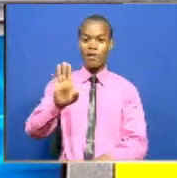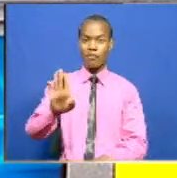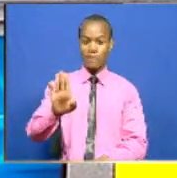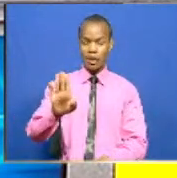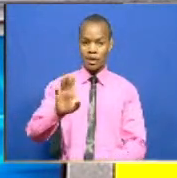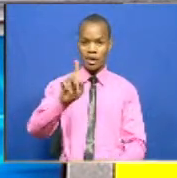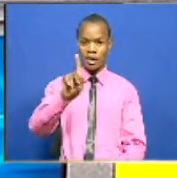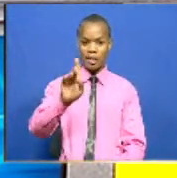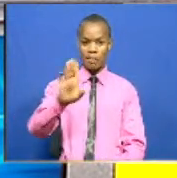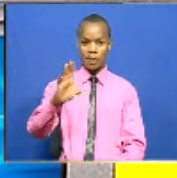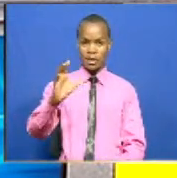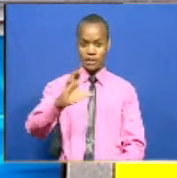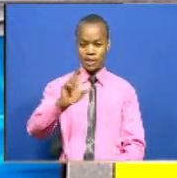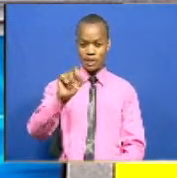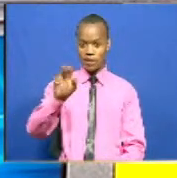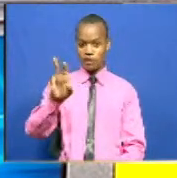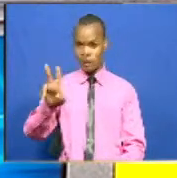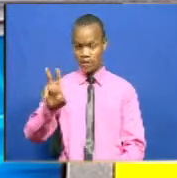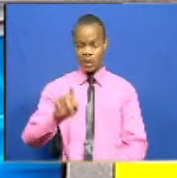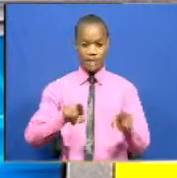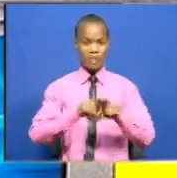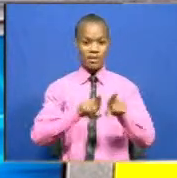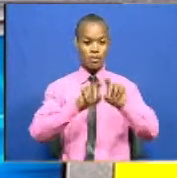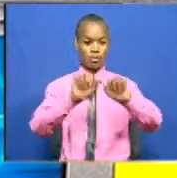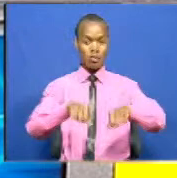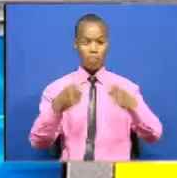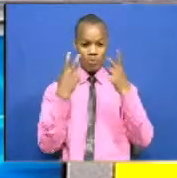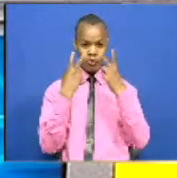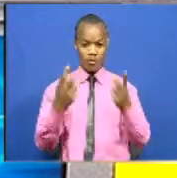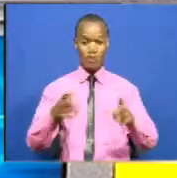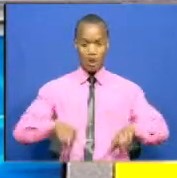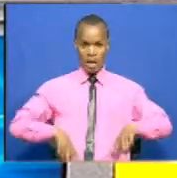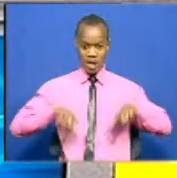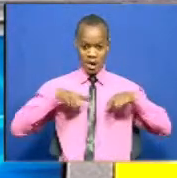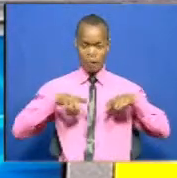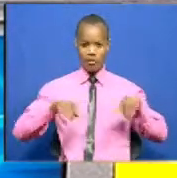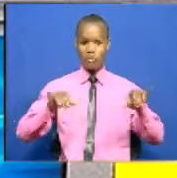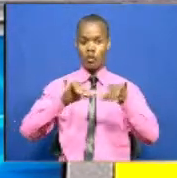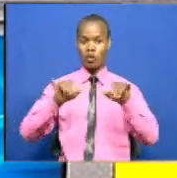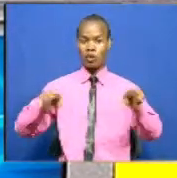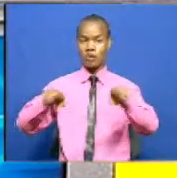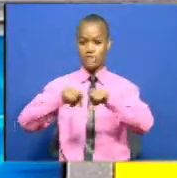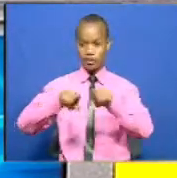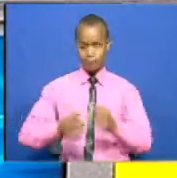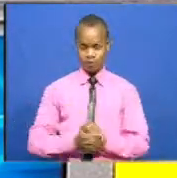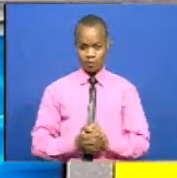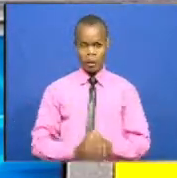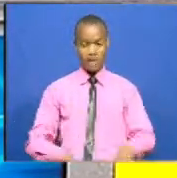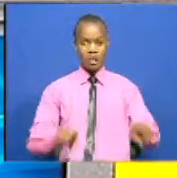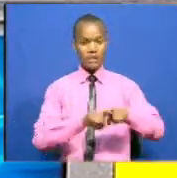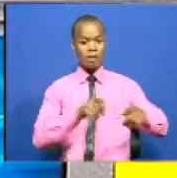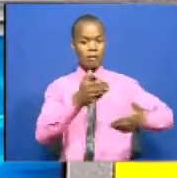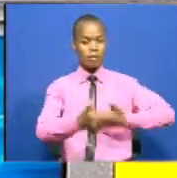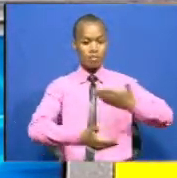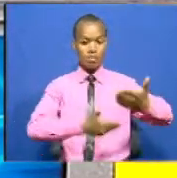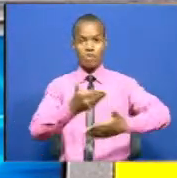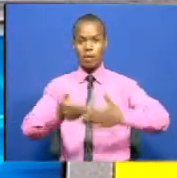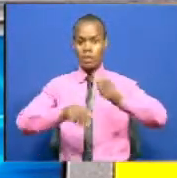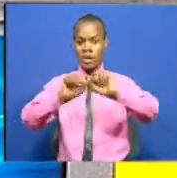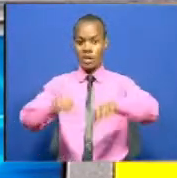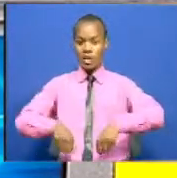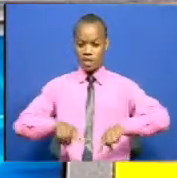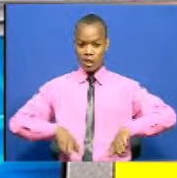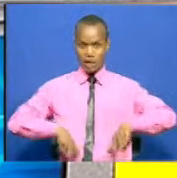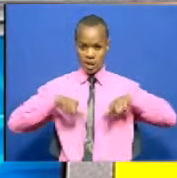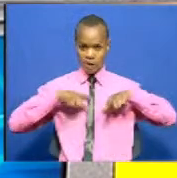KBC TV, and you can also watch it live on YouTube. And you can interact with us throughout this live broadcast